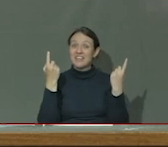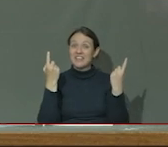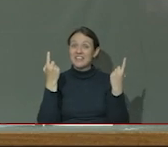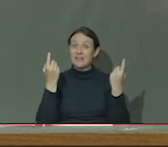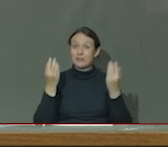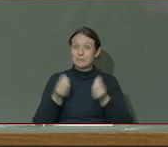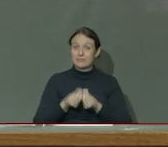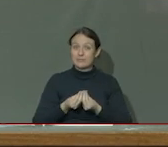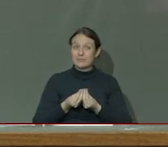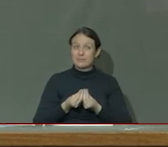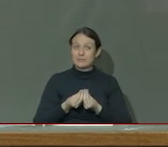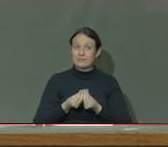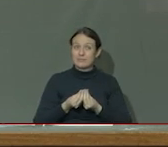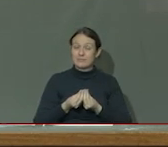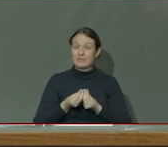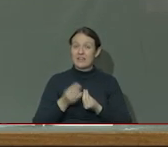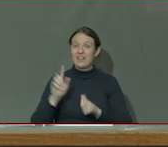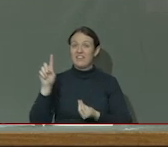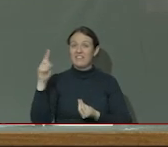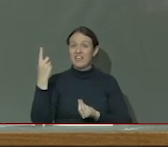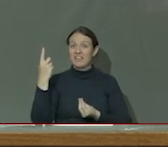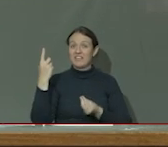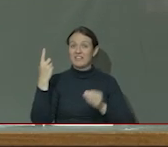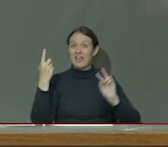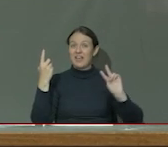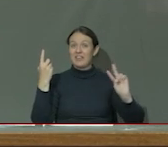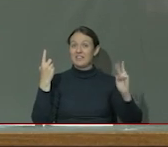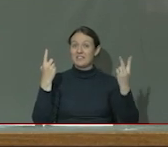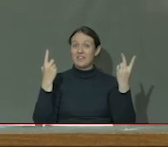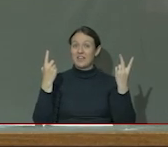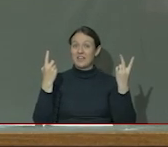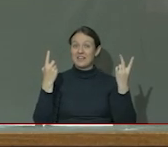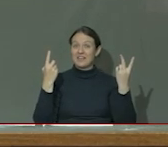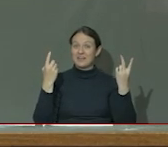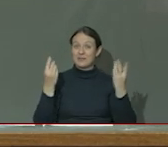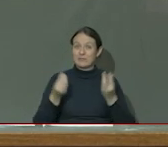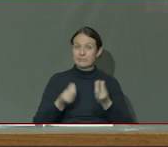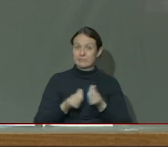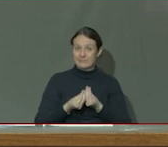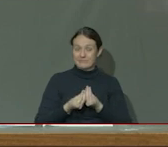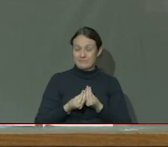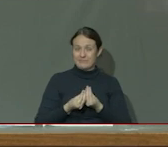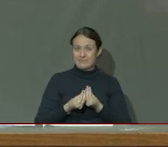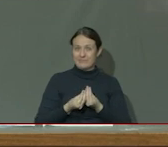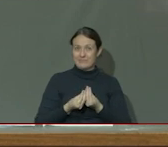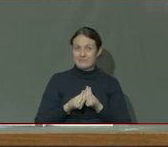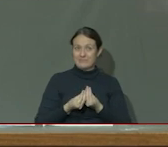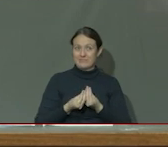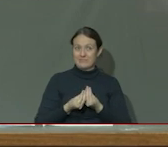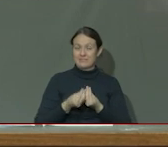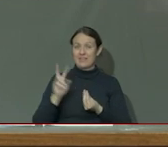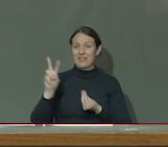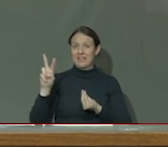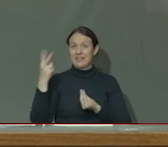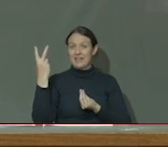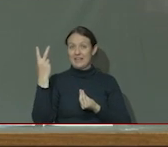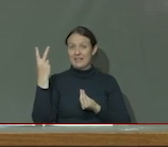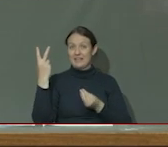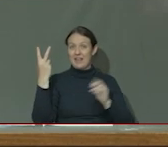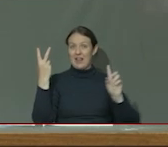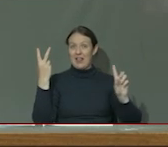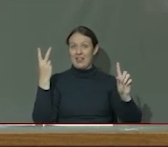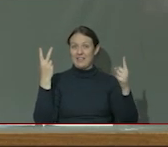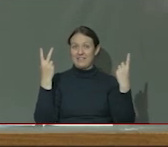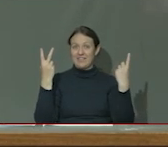kind. Then the first letter this side with the second of the other kind. Then I take the second